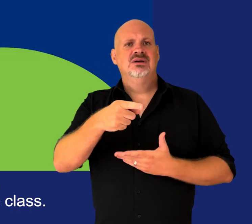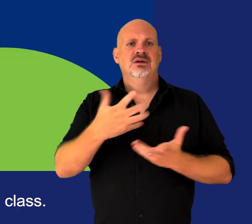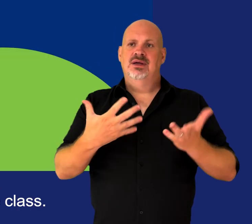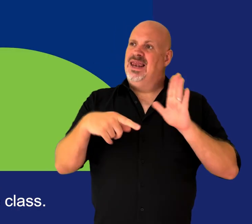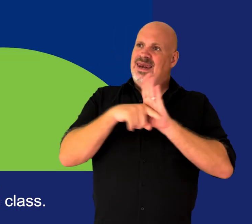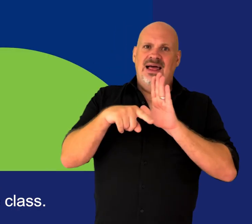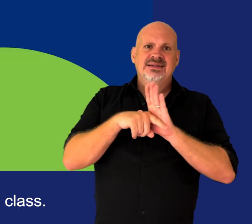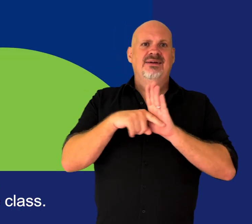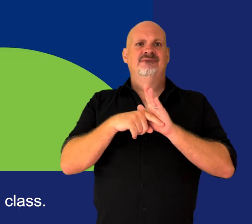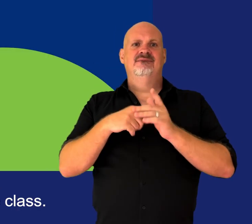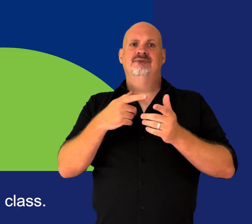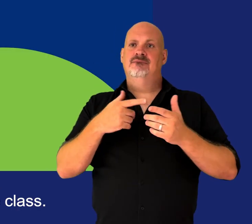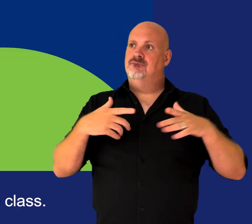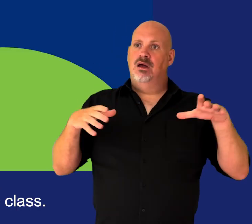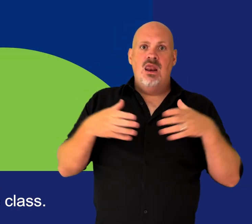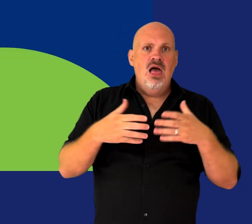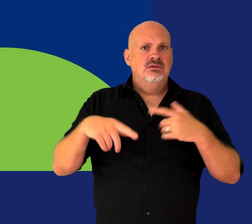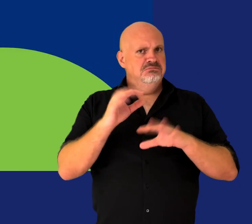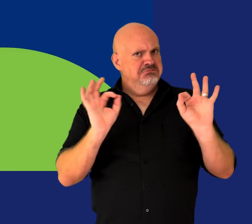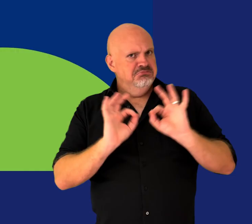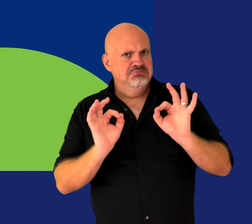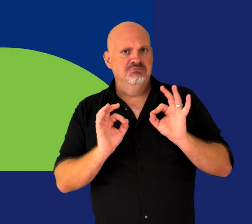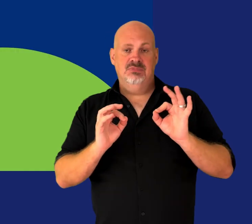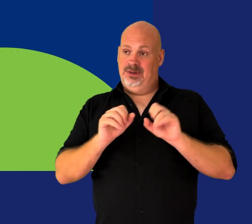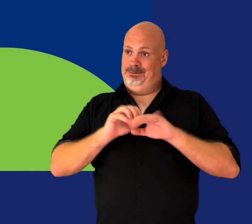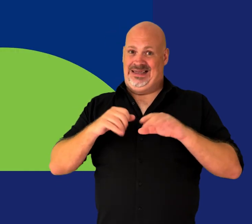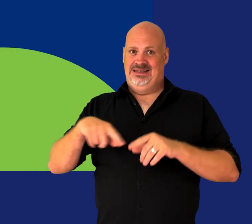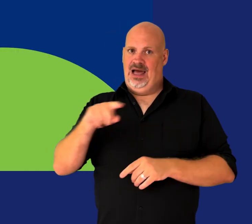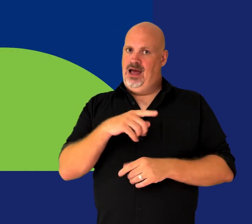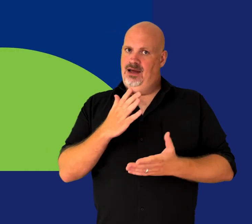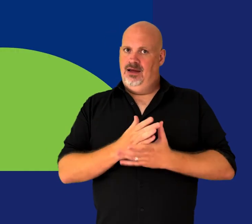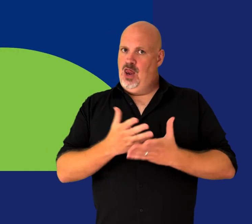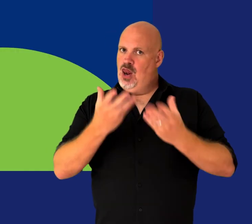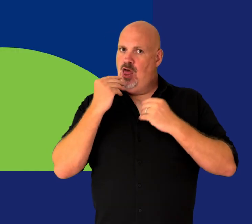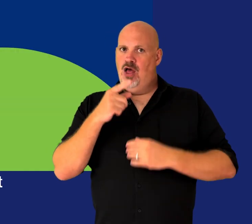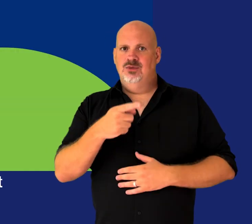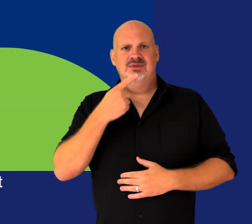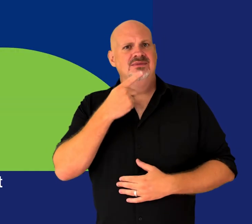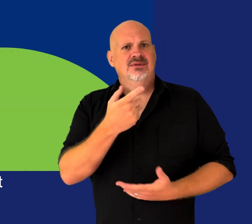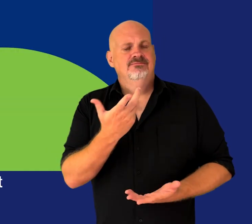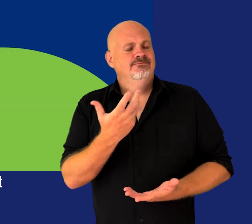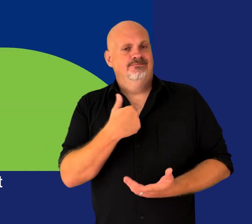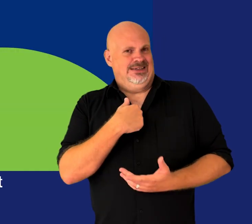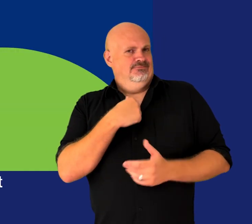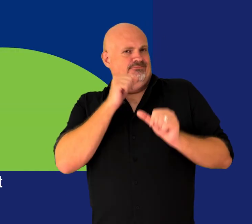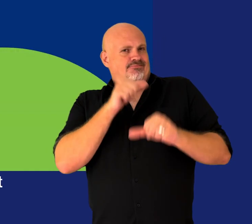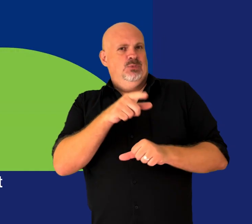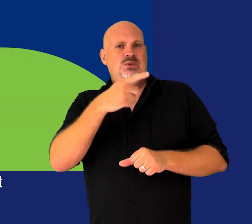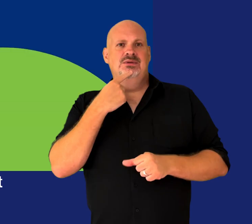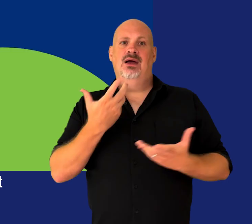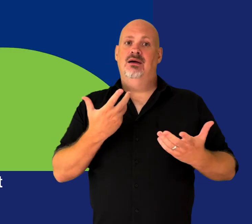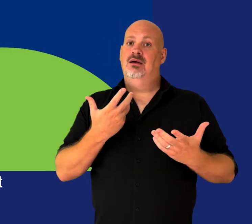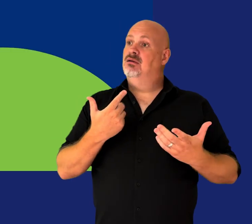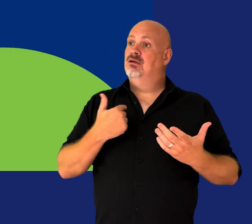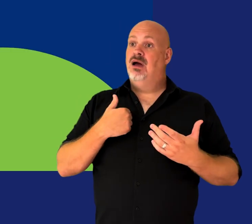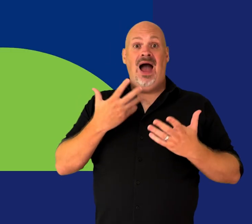the no negative commentaries within the class, media, society can definitely learn from that. And I loved it when you said